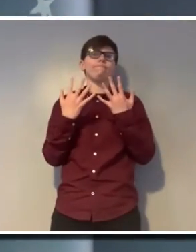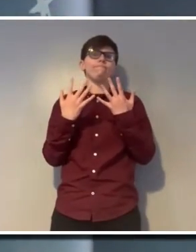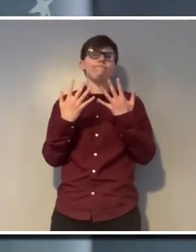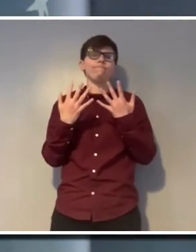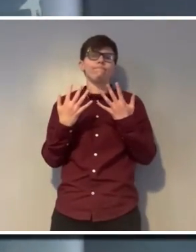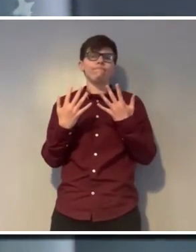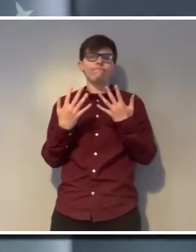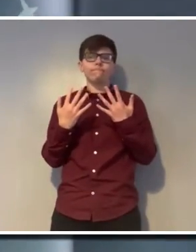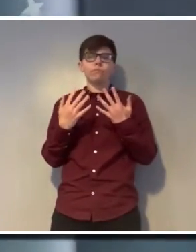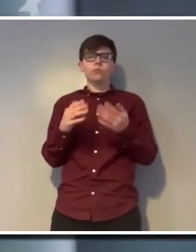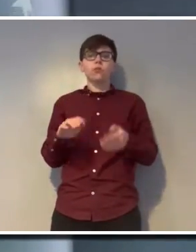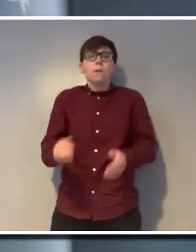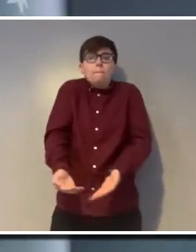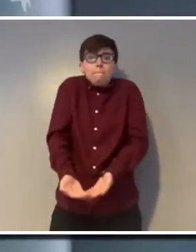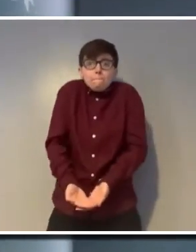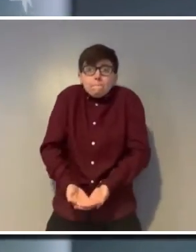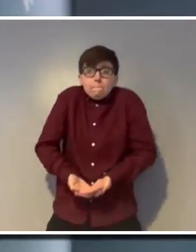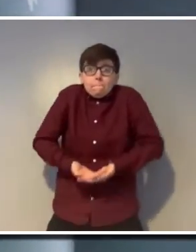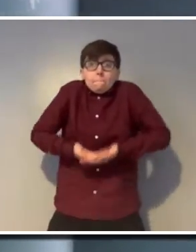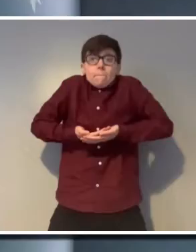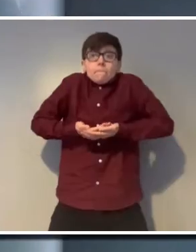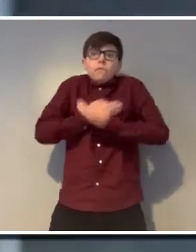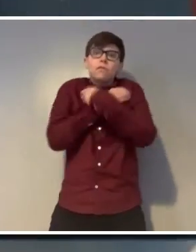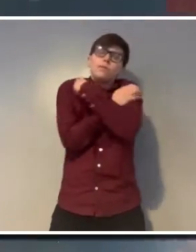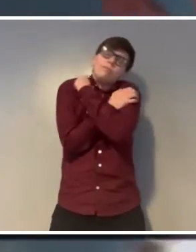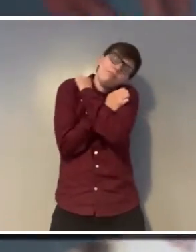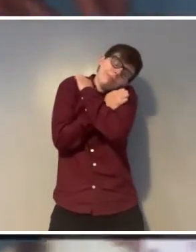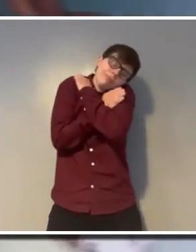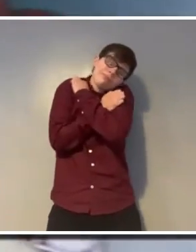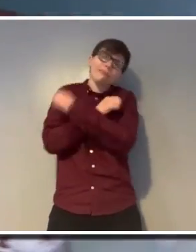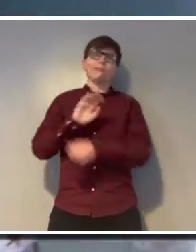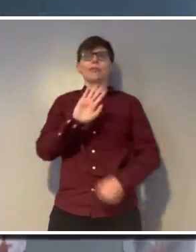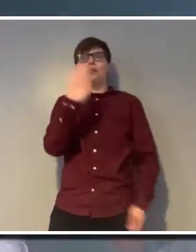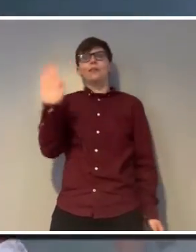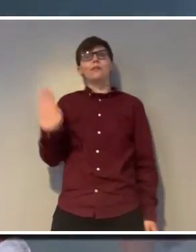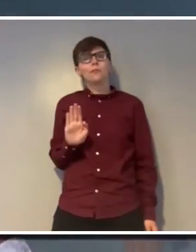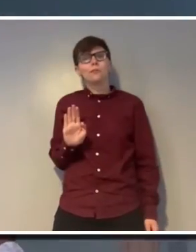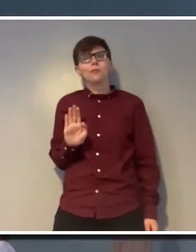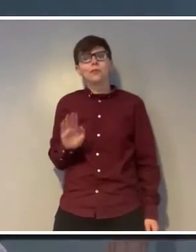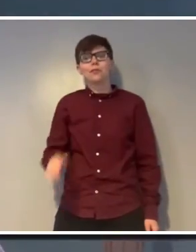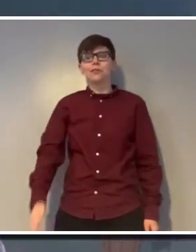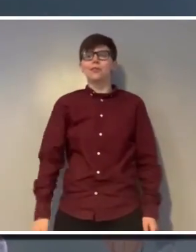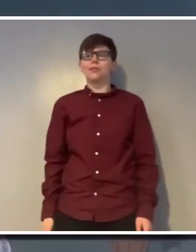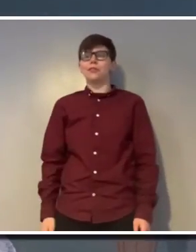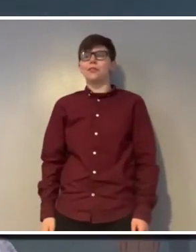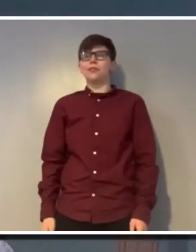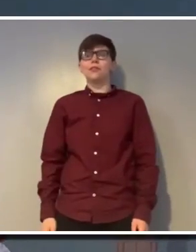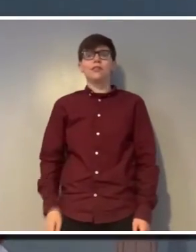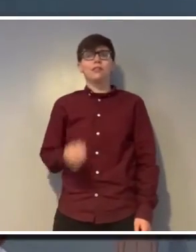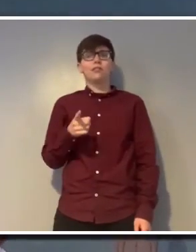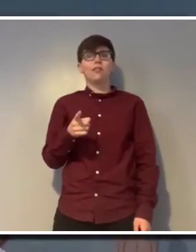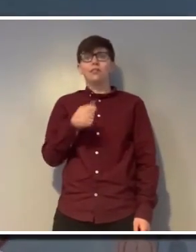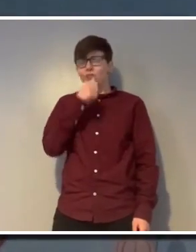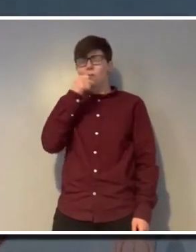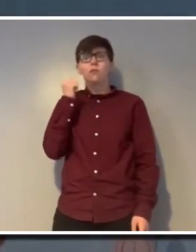This little star had lost his glow. I picked him up. We hugged.